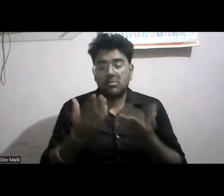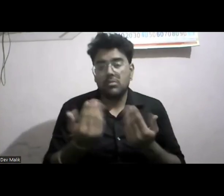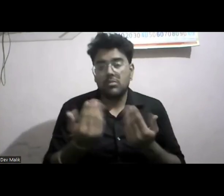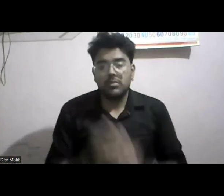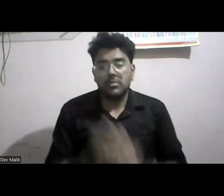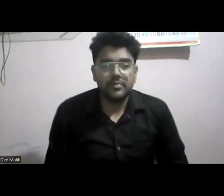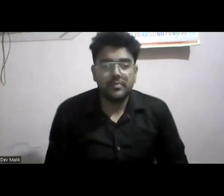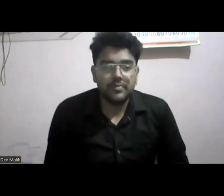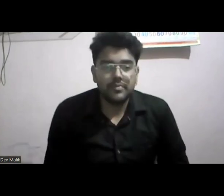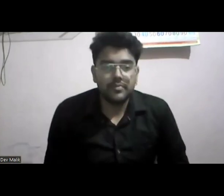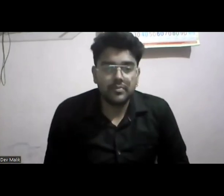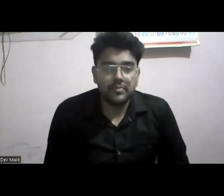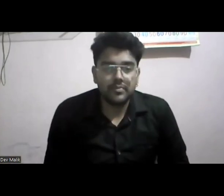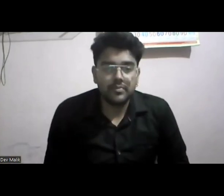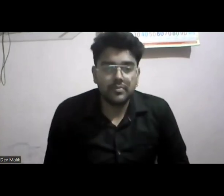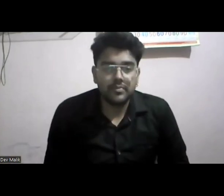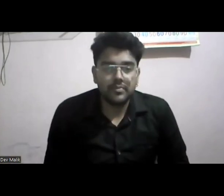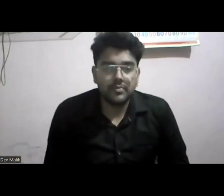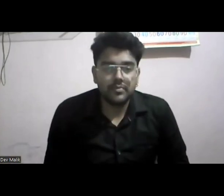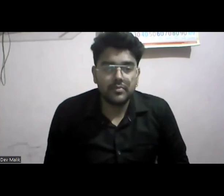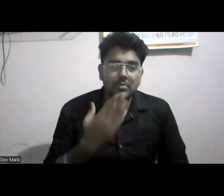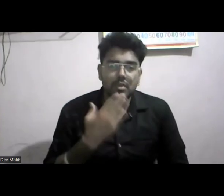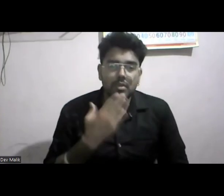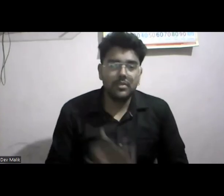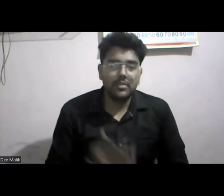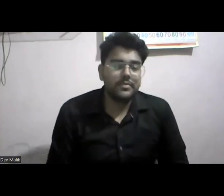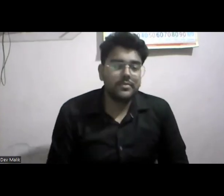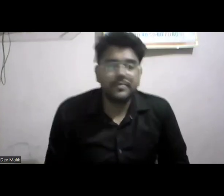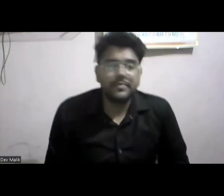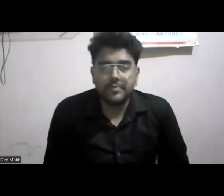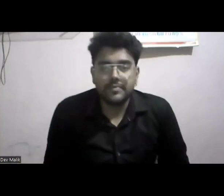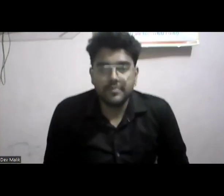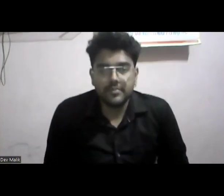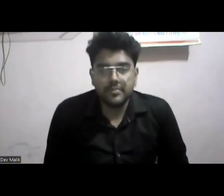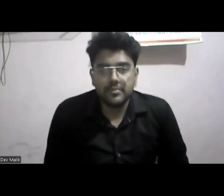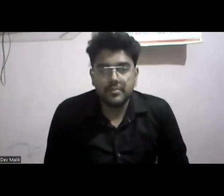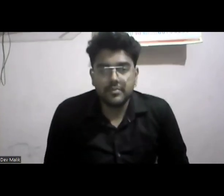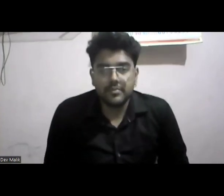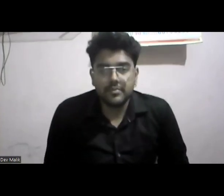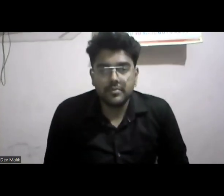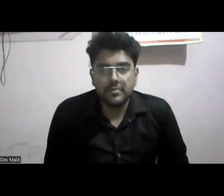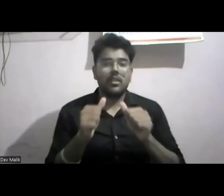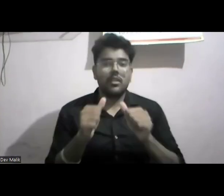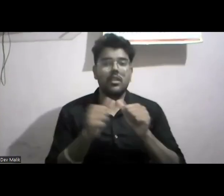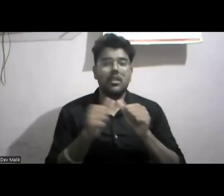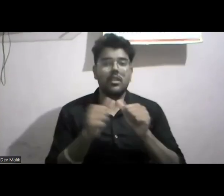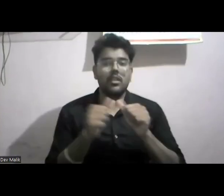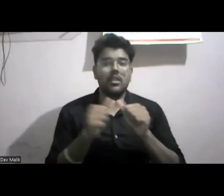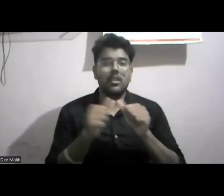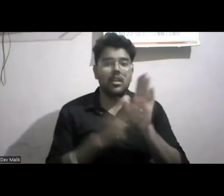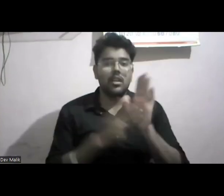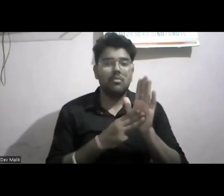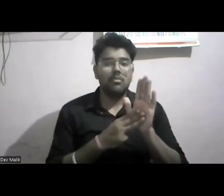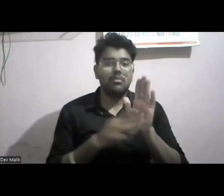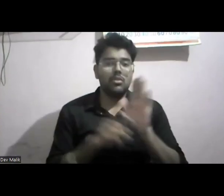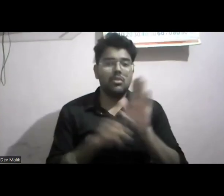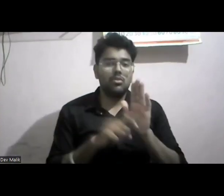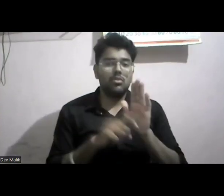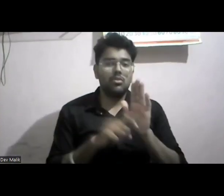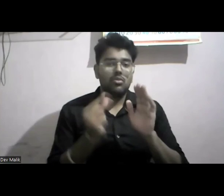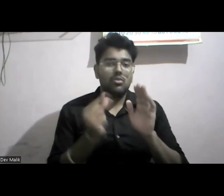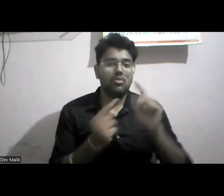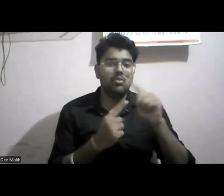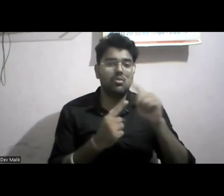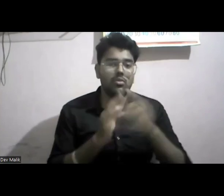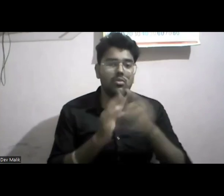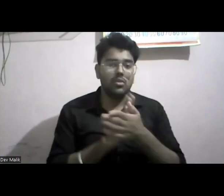That's true, ma'am. Thank you so much. Thank you so much. Amrita? Good